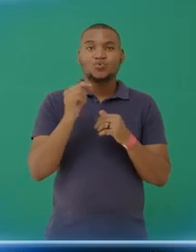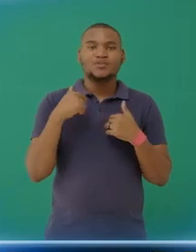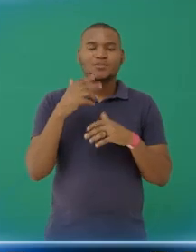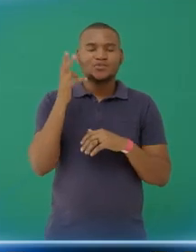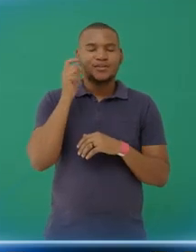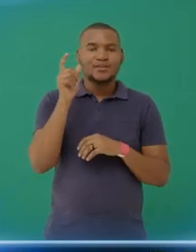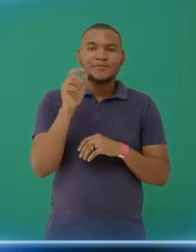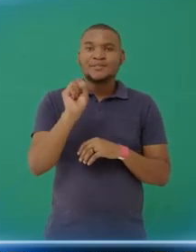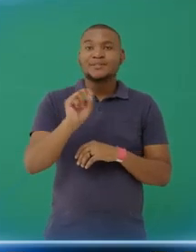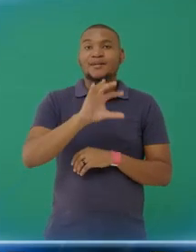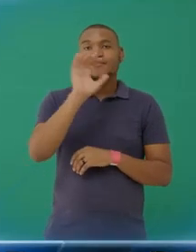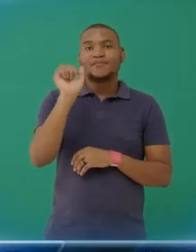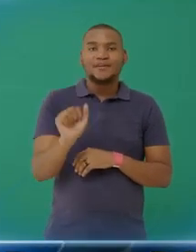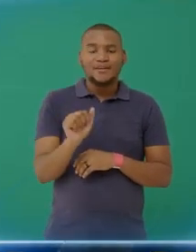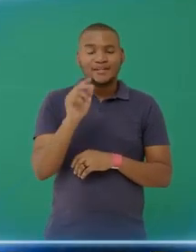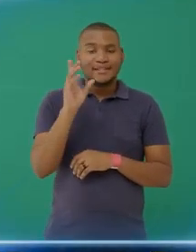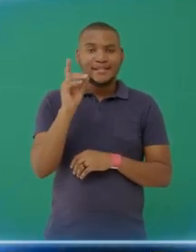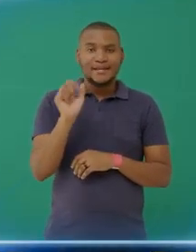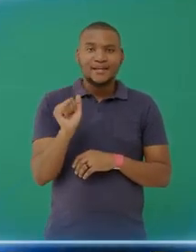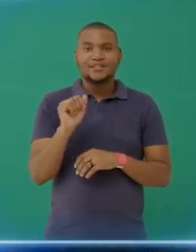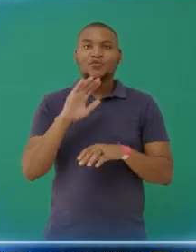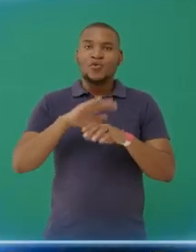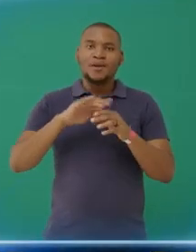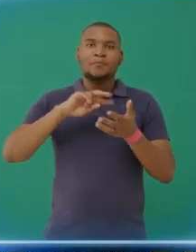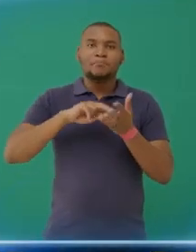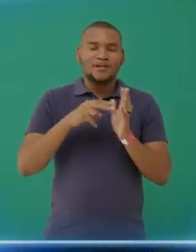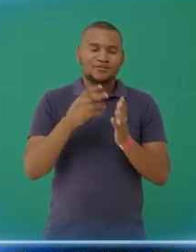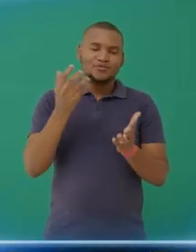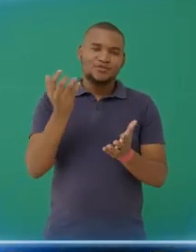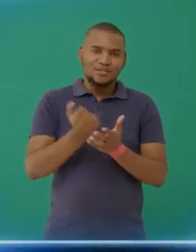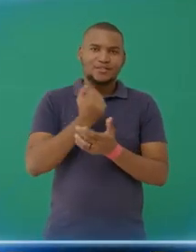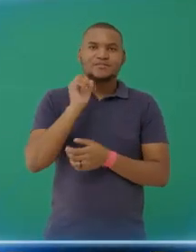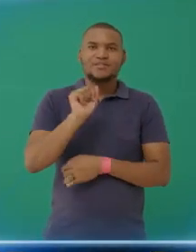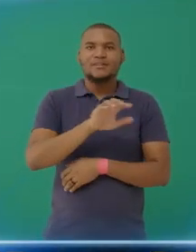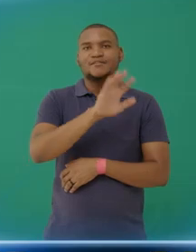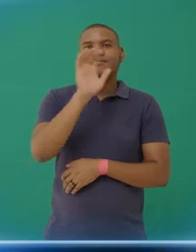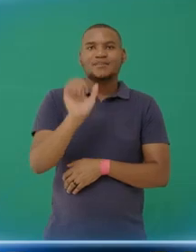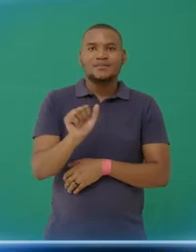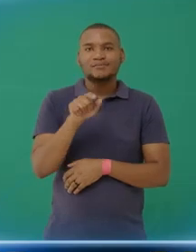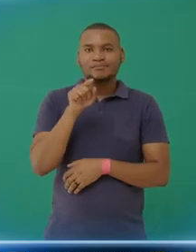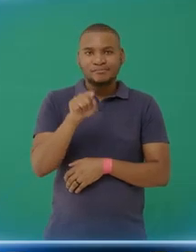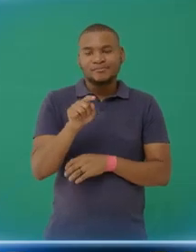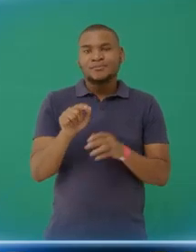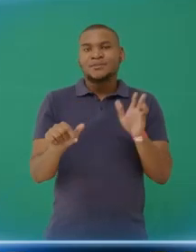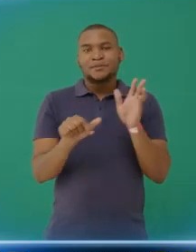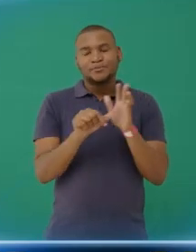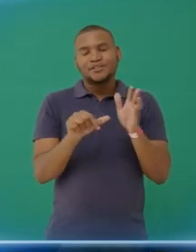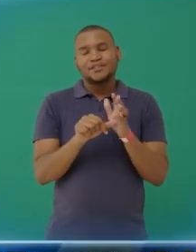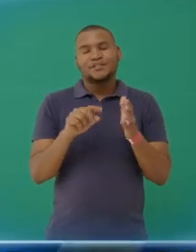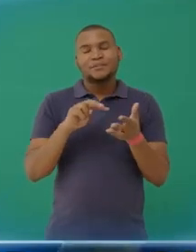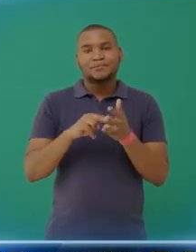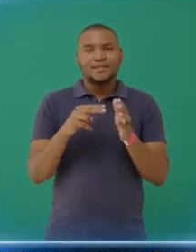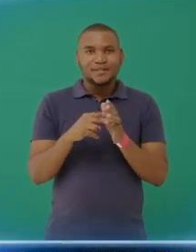DA is on a mission to rescue South Africa, and this mission has never been so important. Nasli,